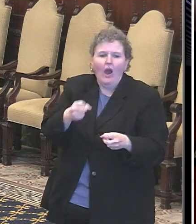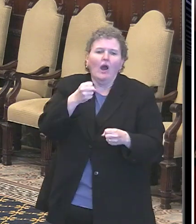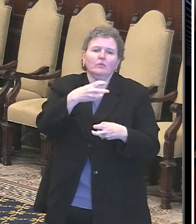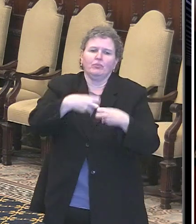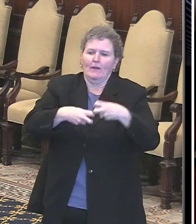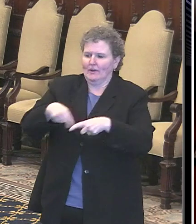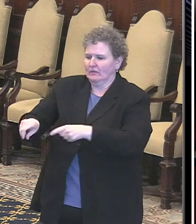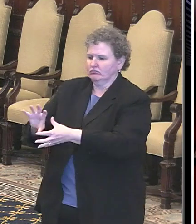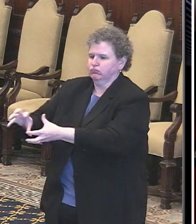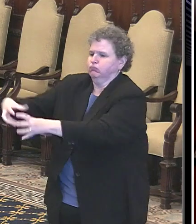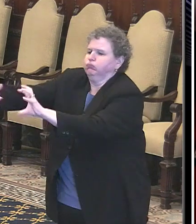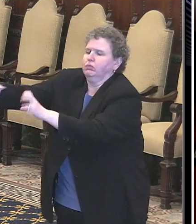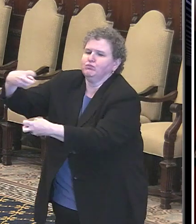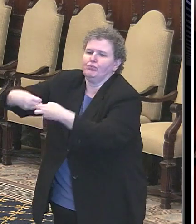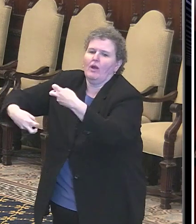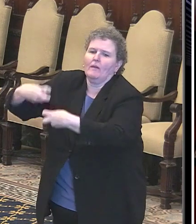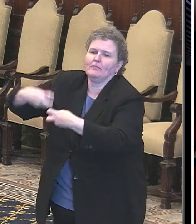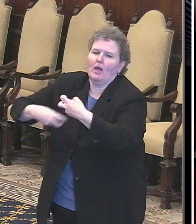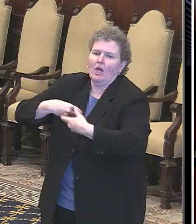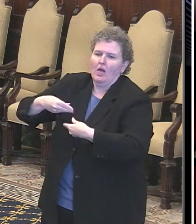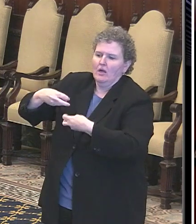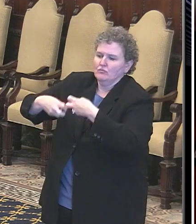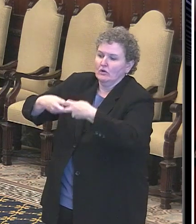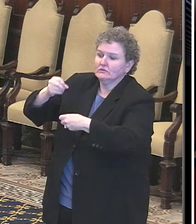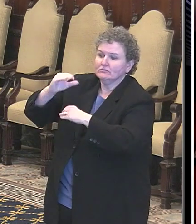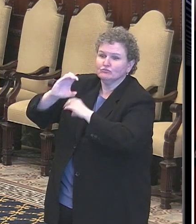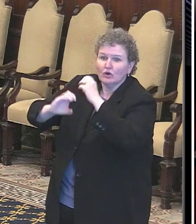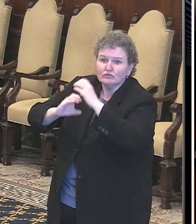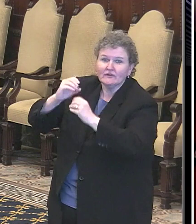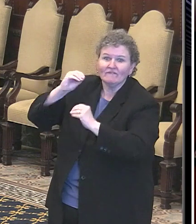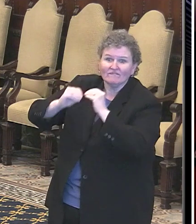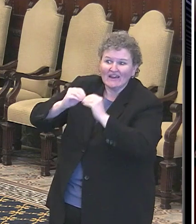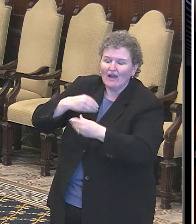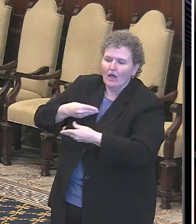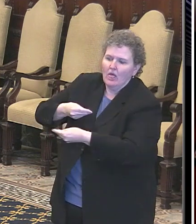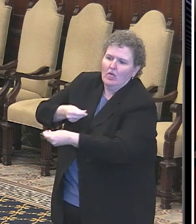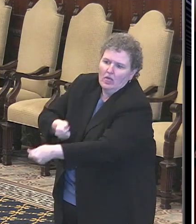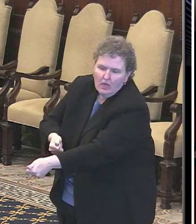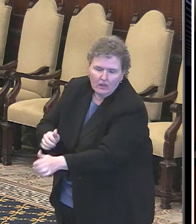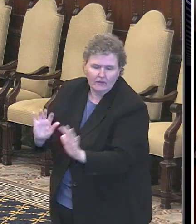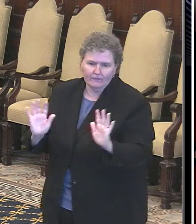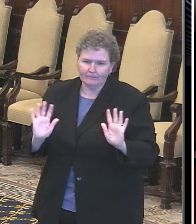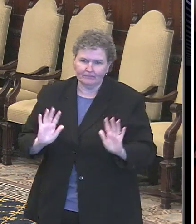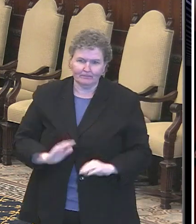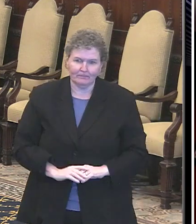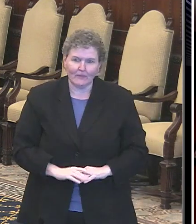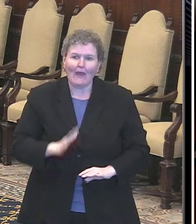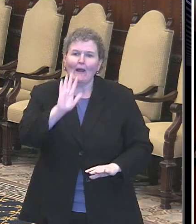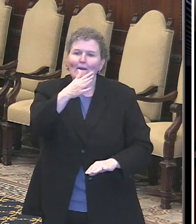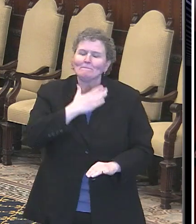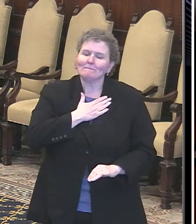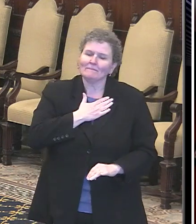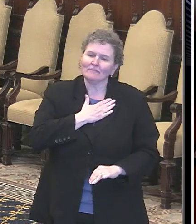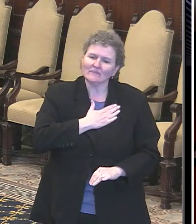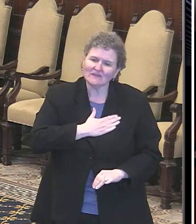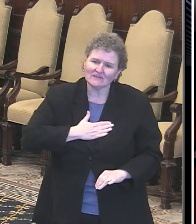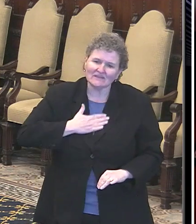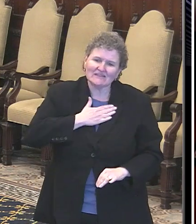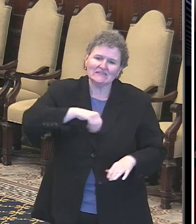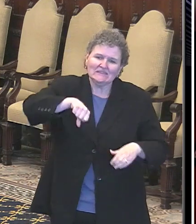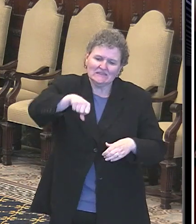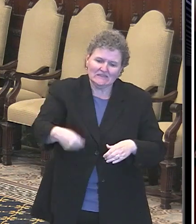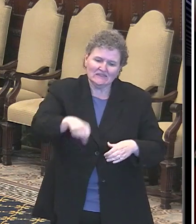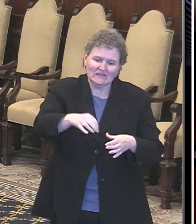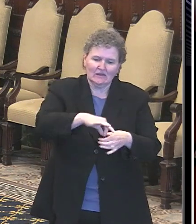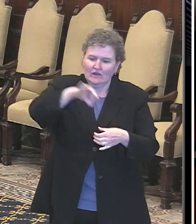and public infrastructure hazards that could impact us long after this pandemic is over. Please do not flush any of these items